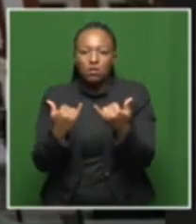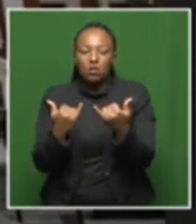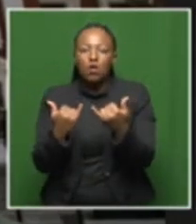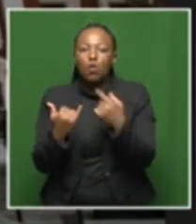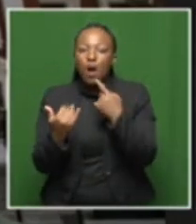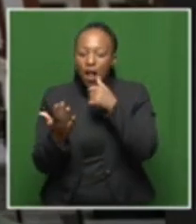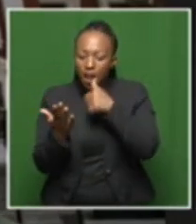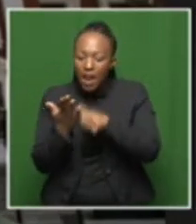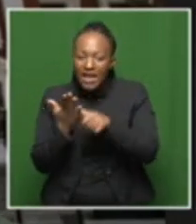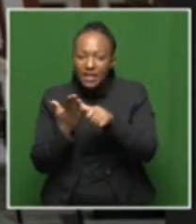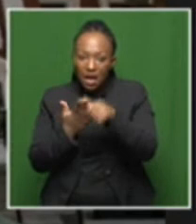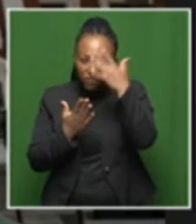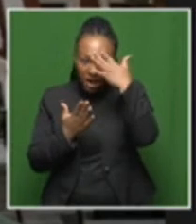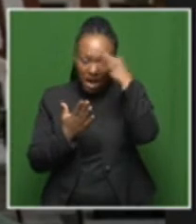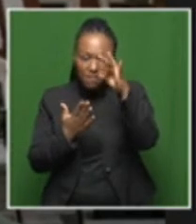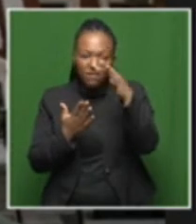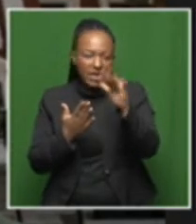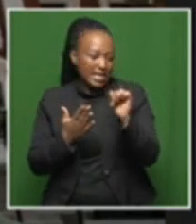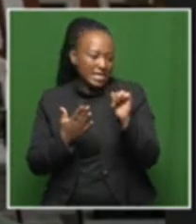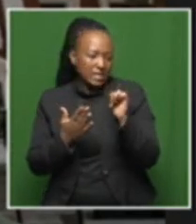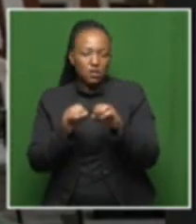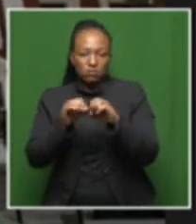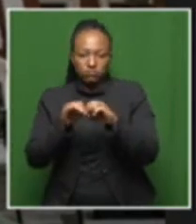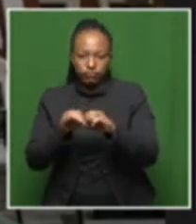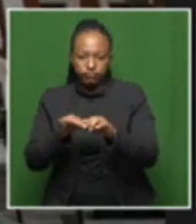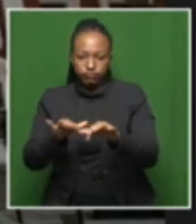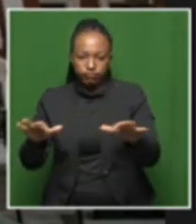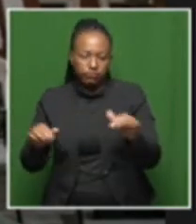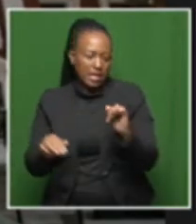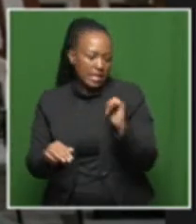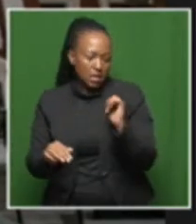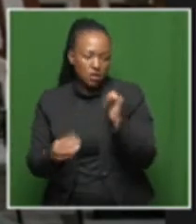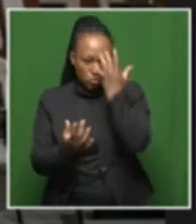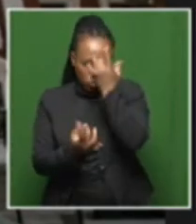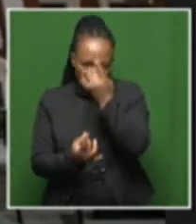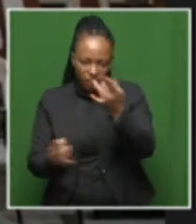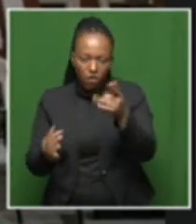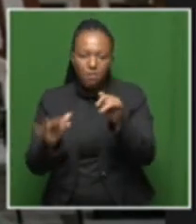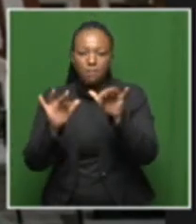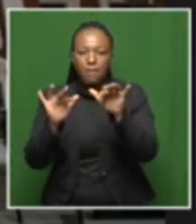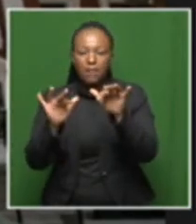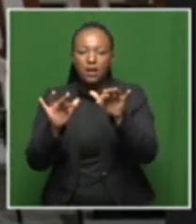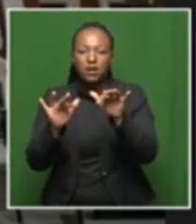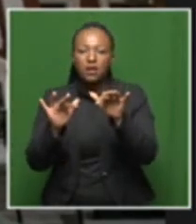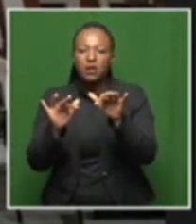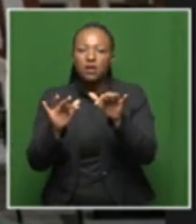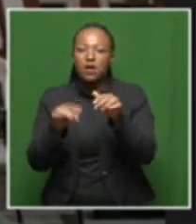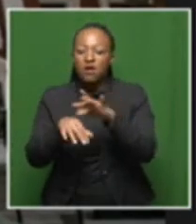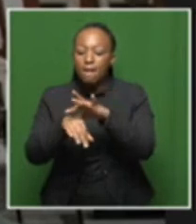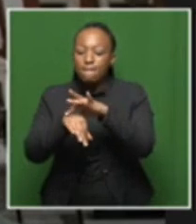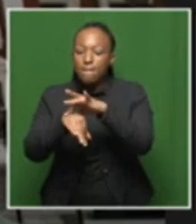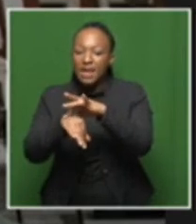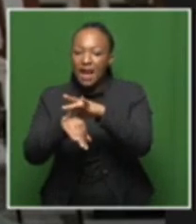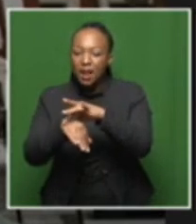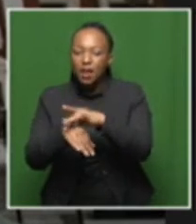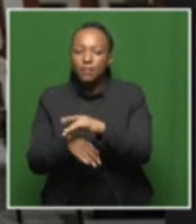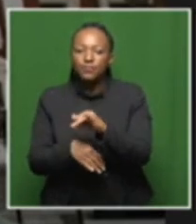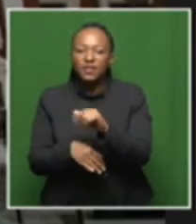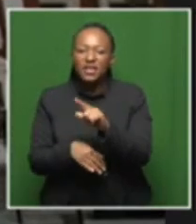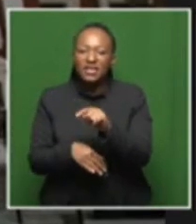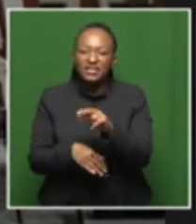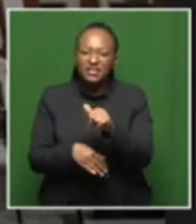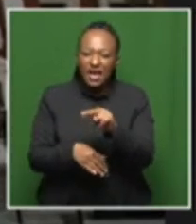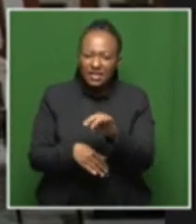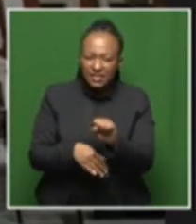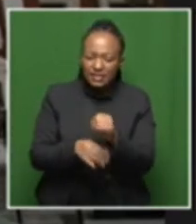went out yesterday to indicate to the public, to inform all our medical interns who are still